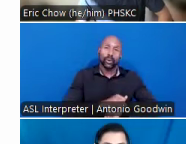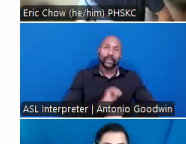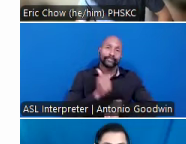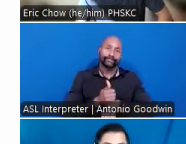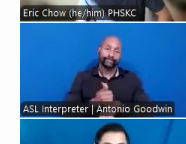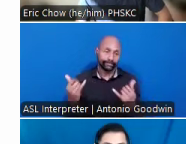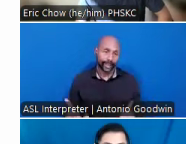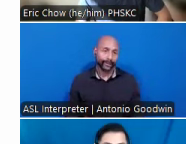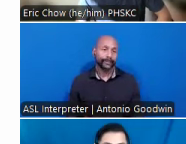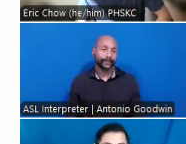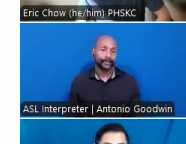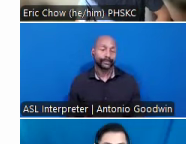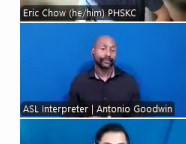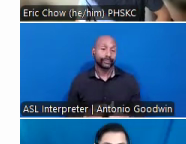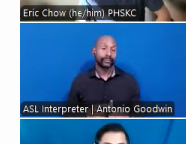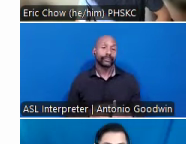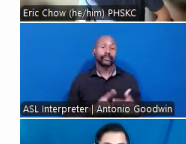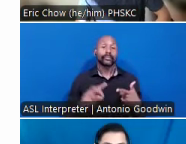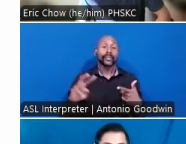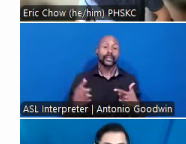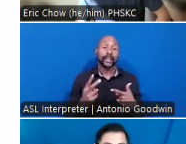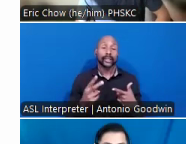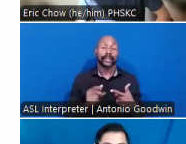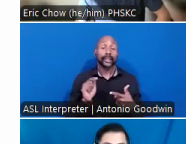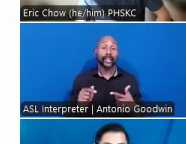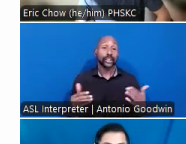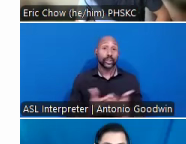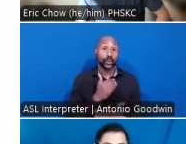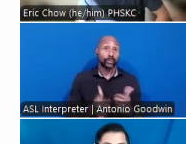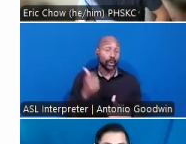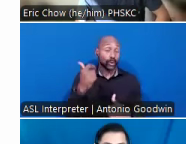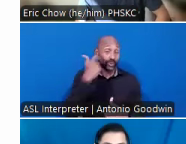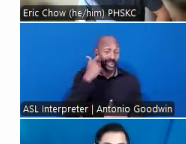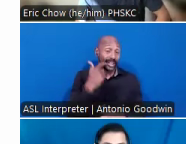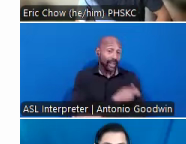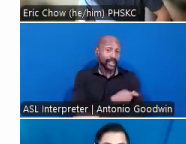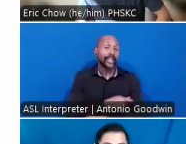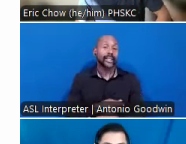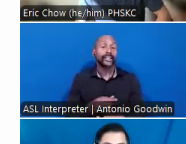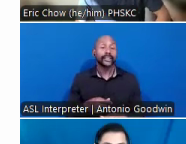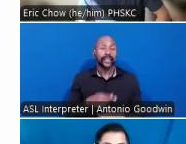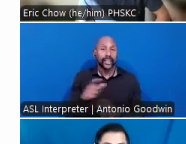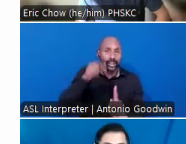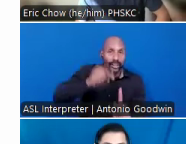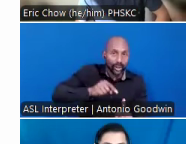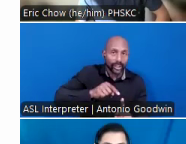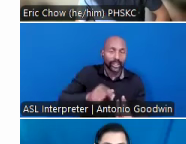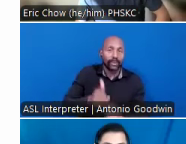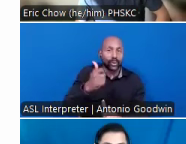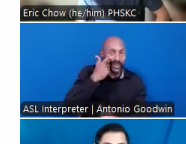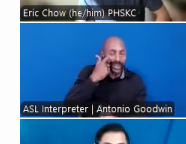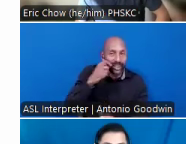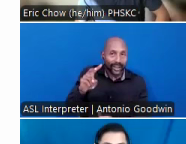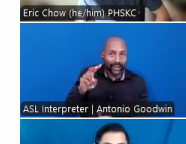This updated vaccine is an updated formulation that targets the more recent COVID-19 variants to provide you that additional